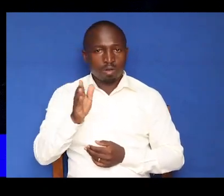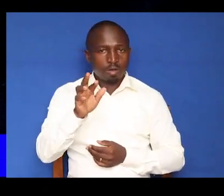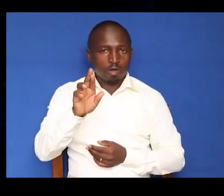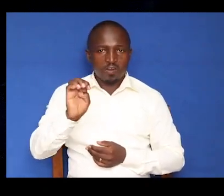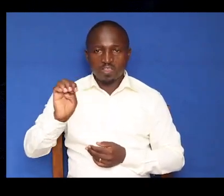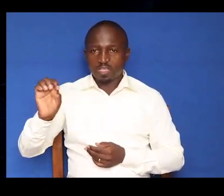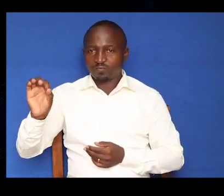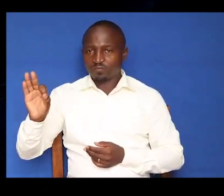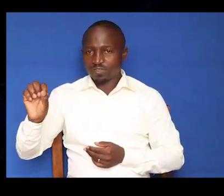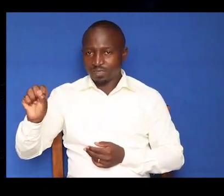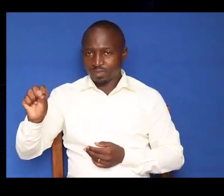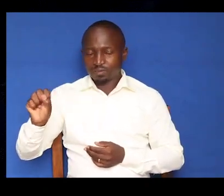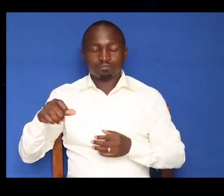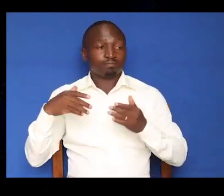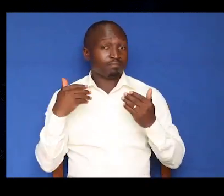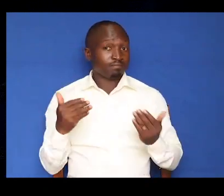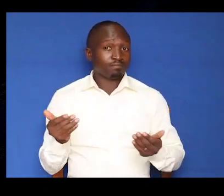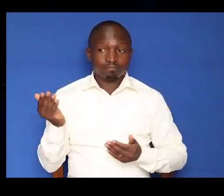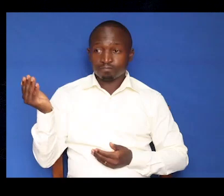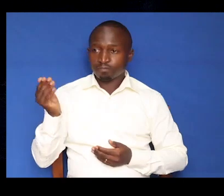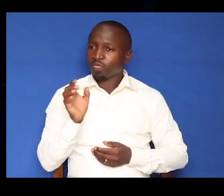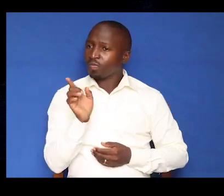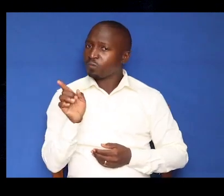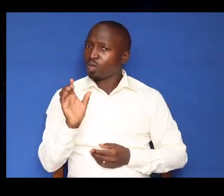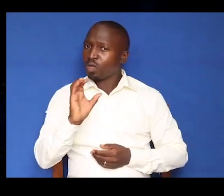My dear students, coral reef,